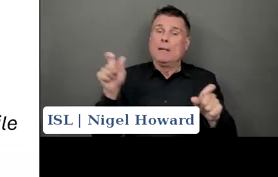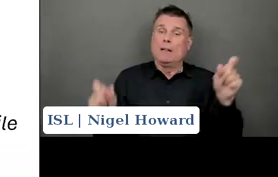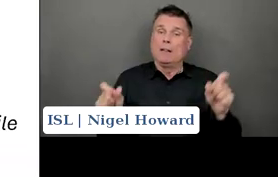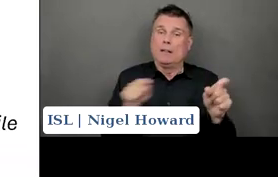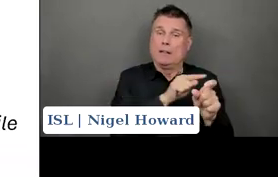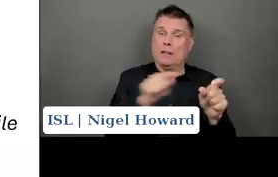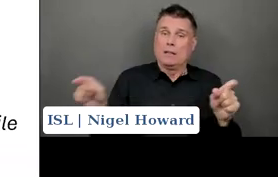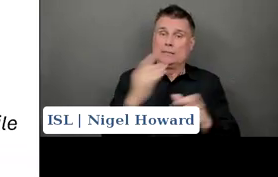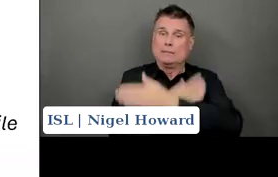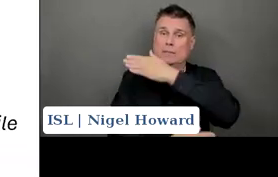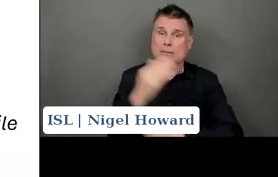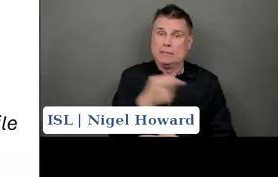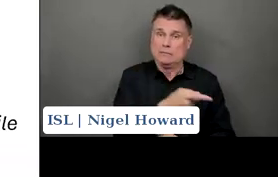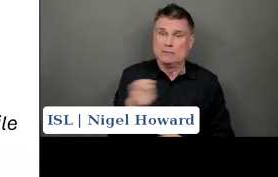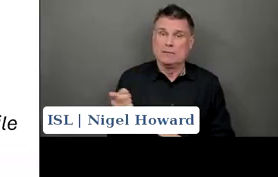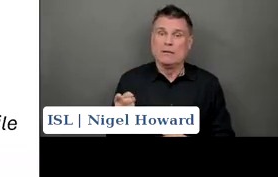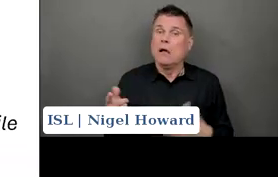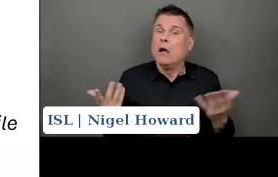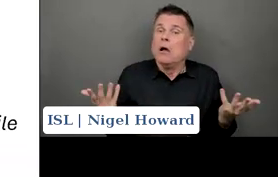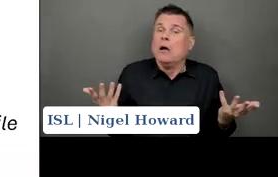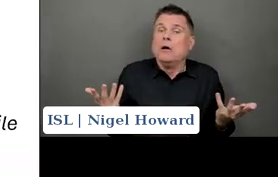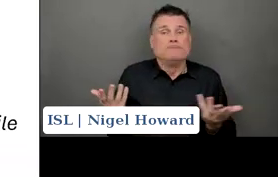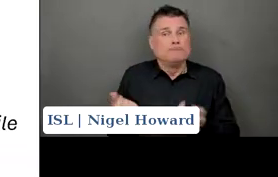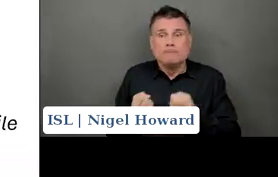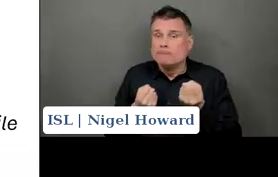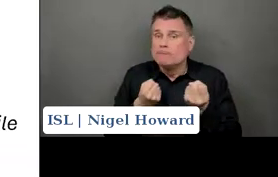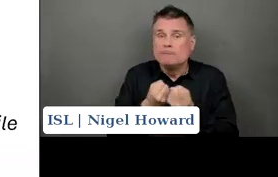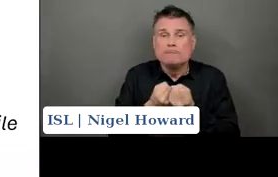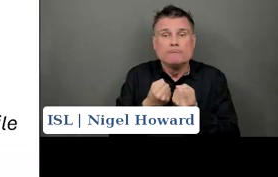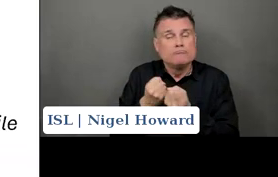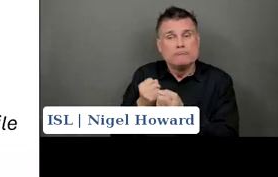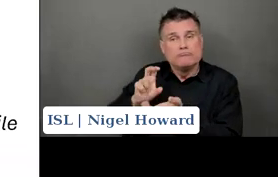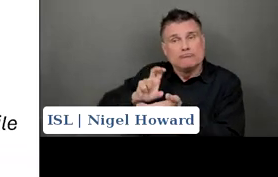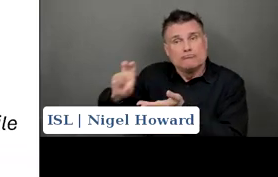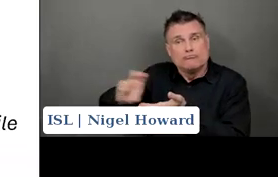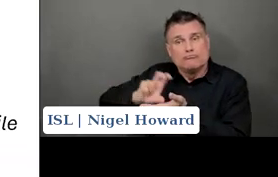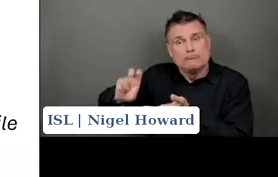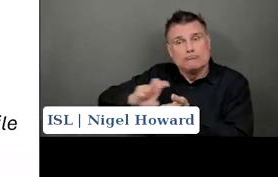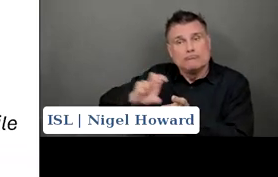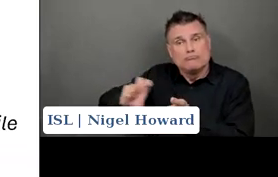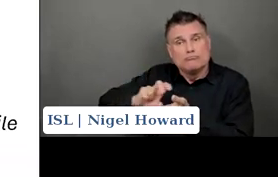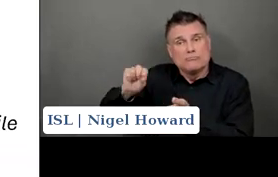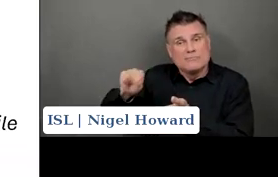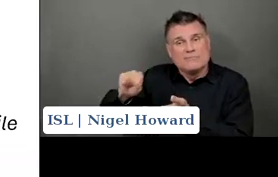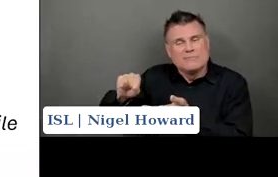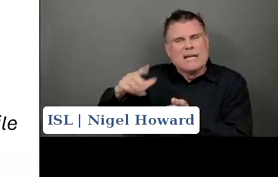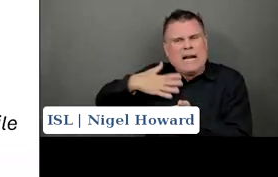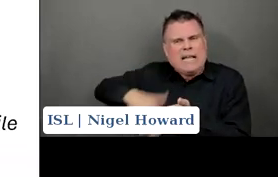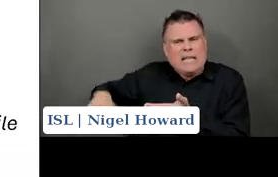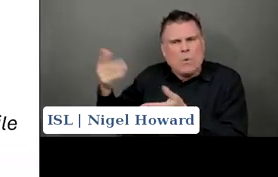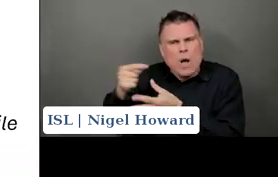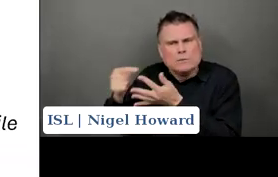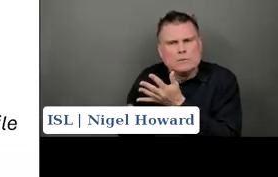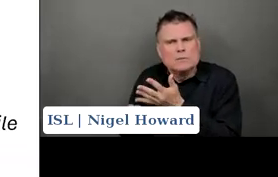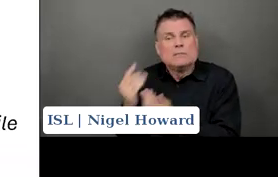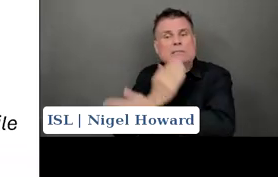extra cost support, so support to provide for some of those extra financial costs of living with a disability. They'd have access